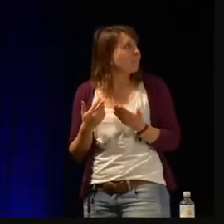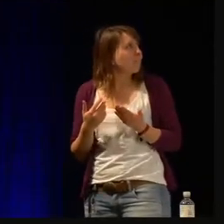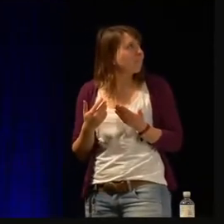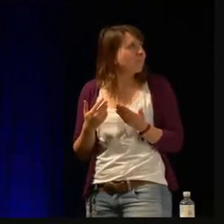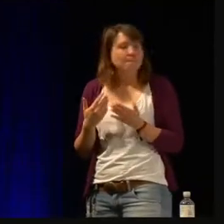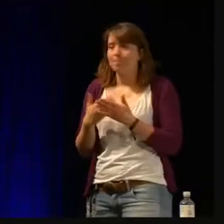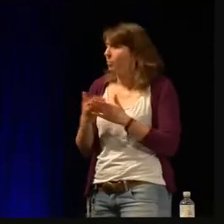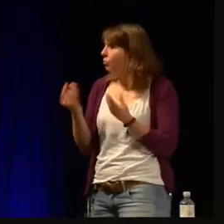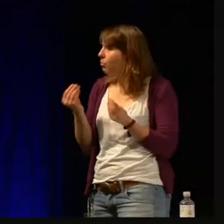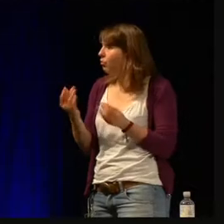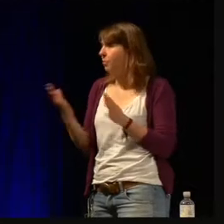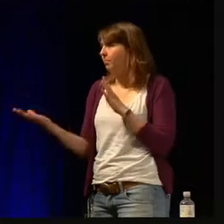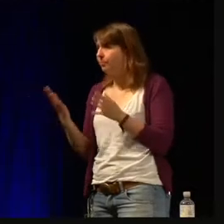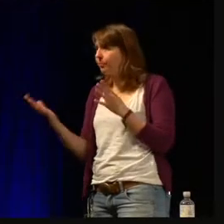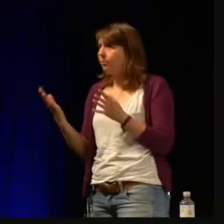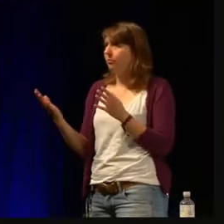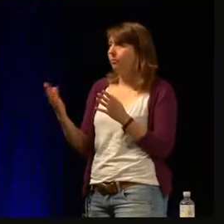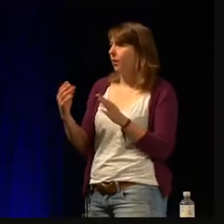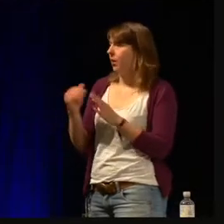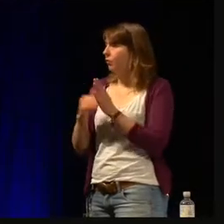but for example,